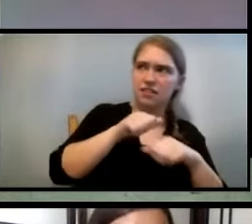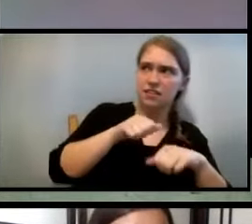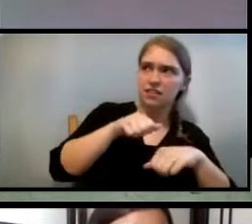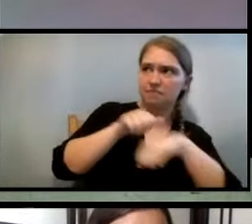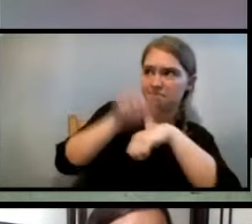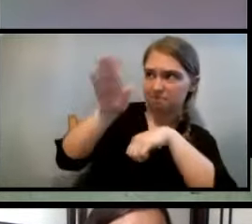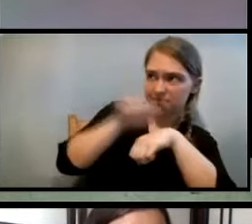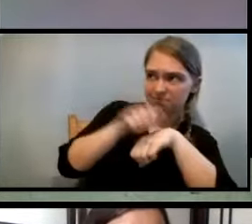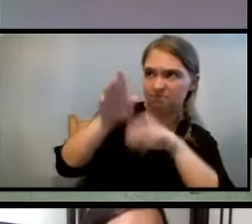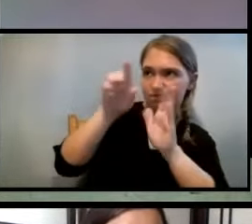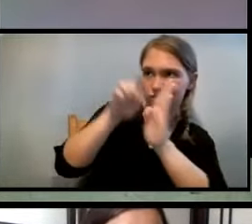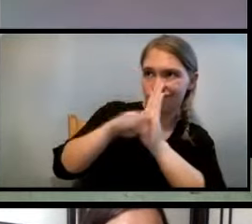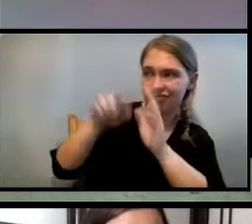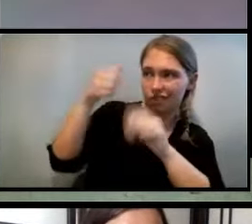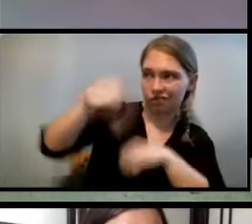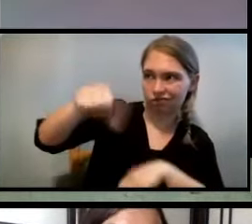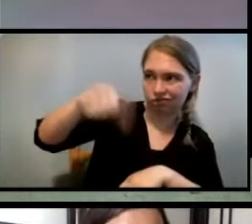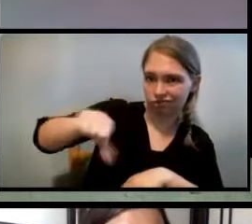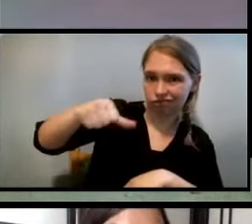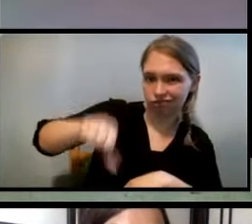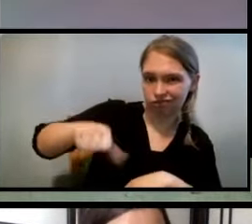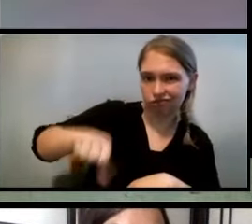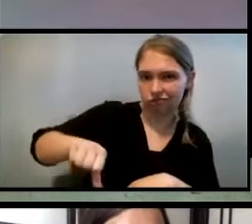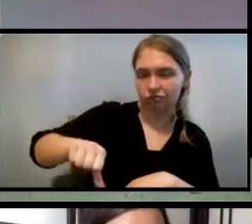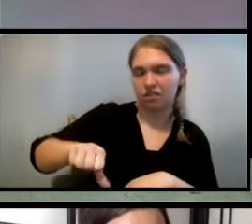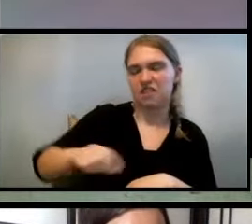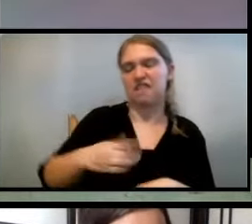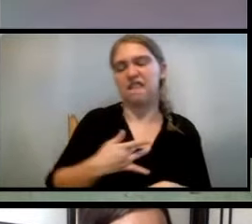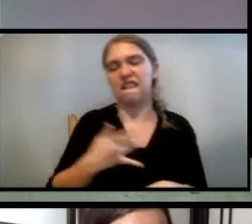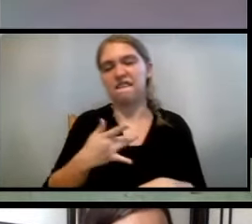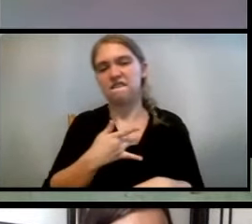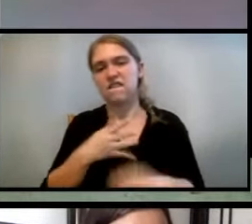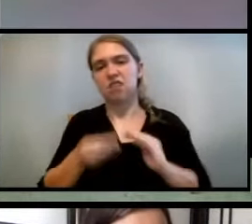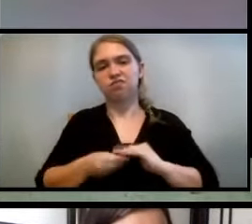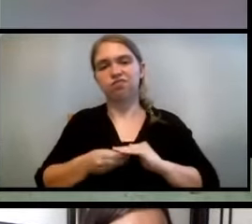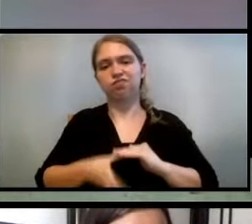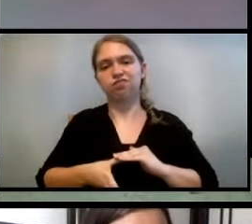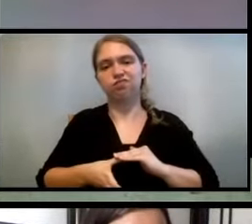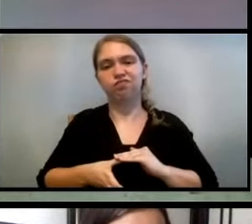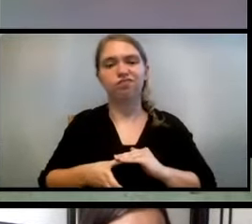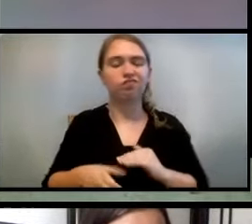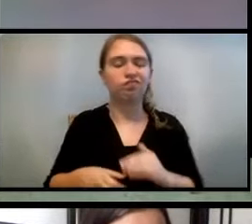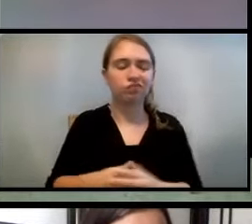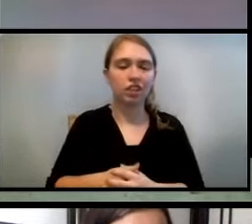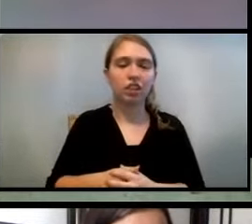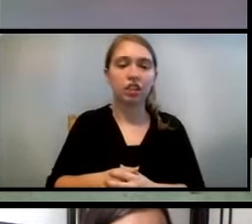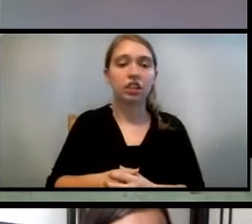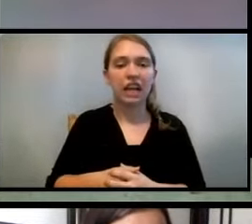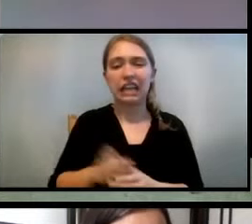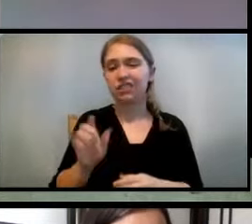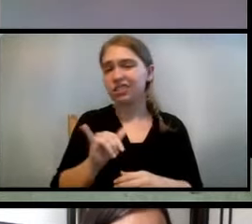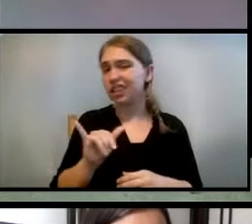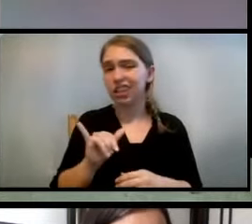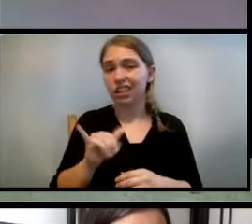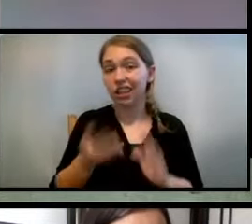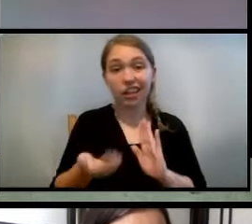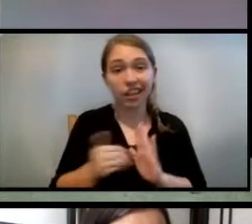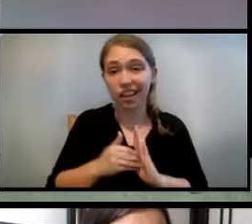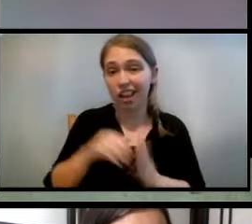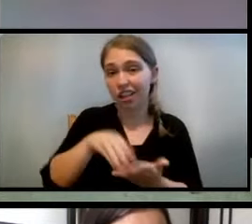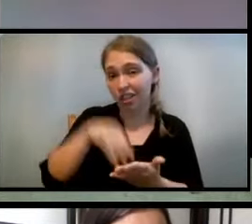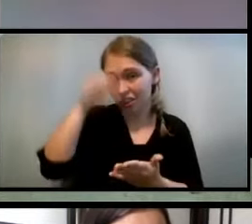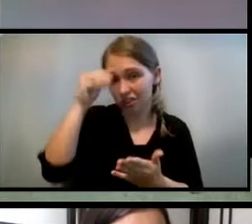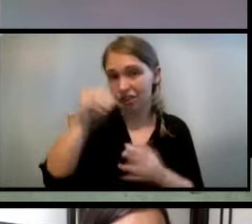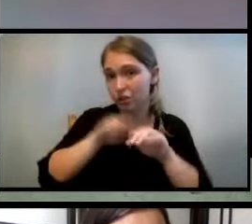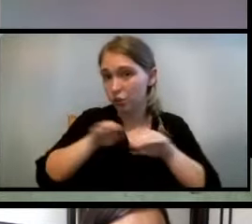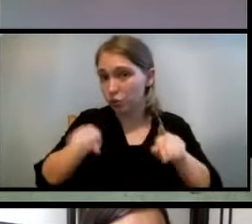the flood of rejections that might come their way. And so I would caution that it's like learning to swim, really. You